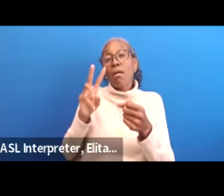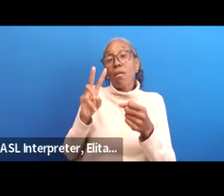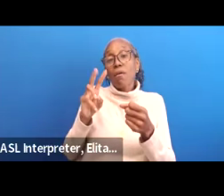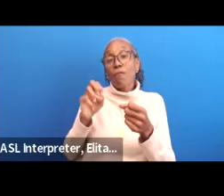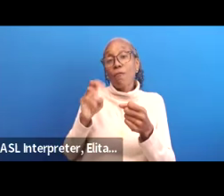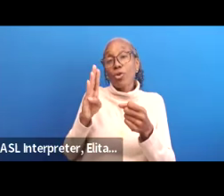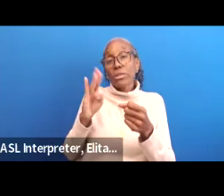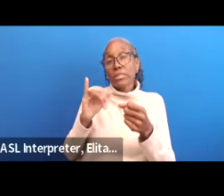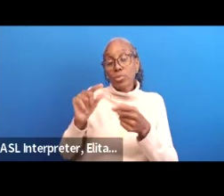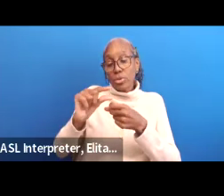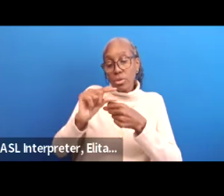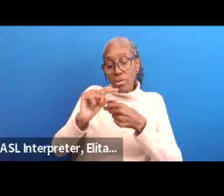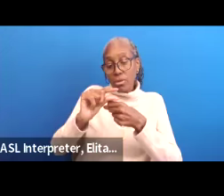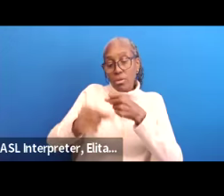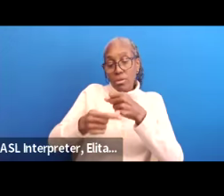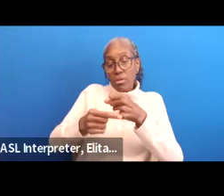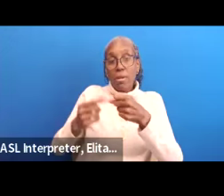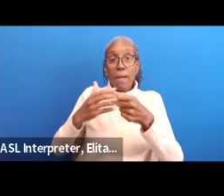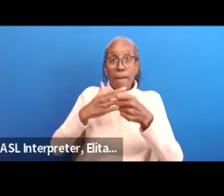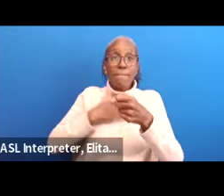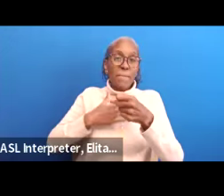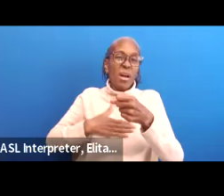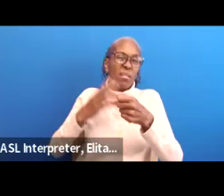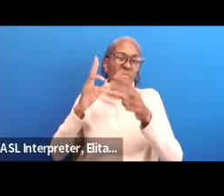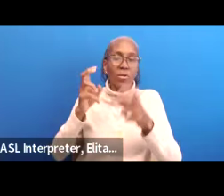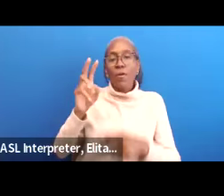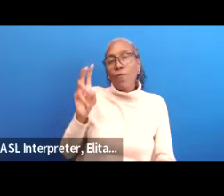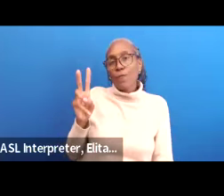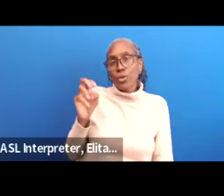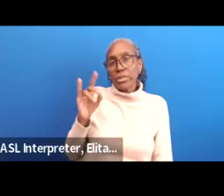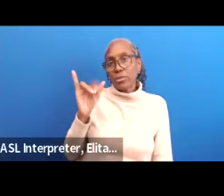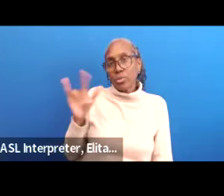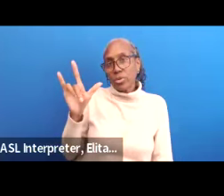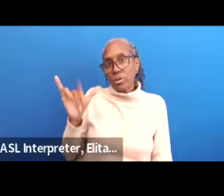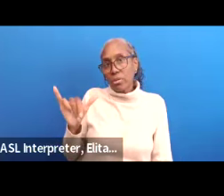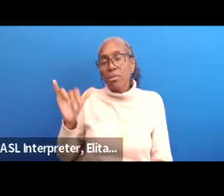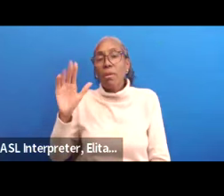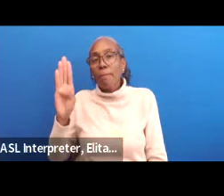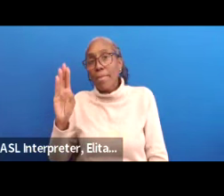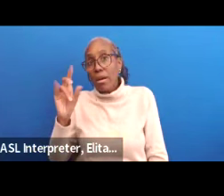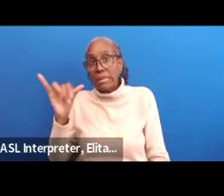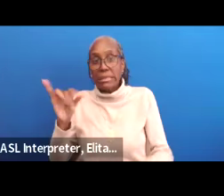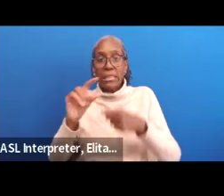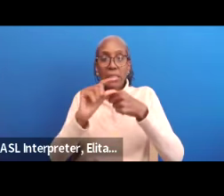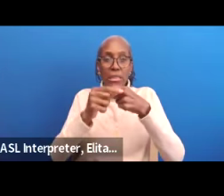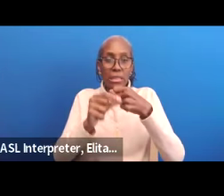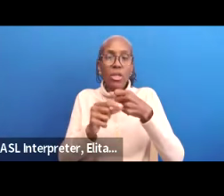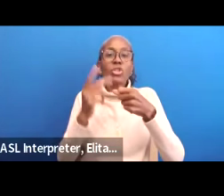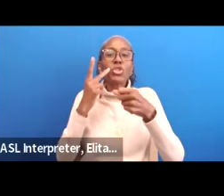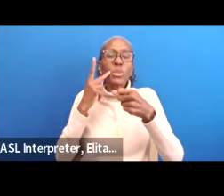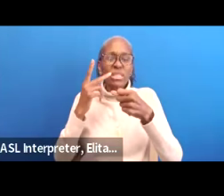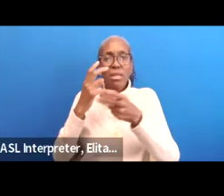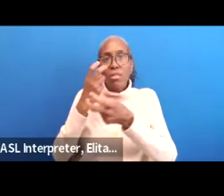broken and split, and there's bone fragments in the spinal